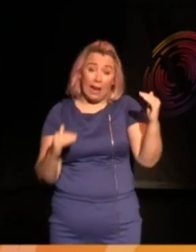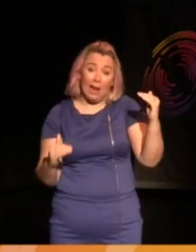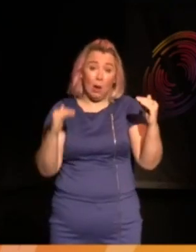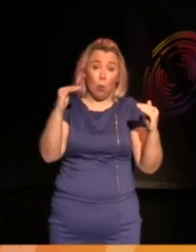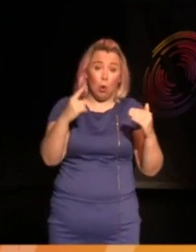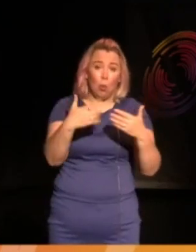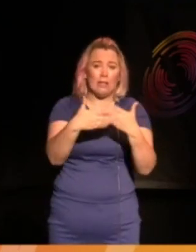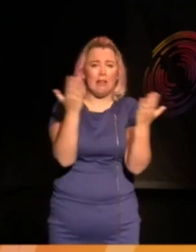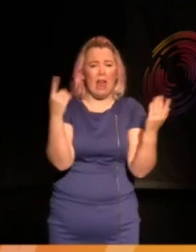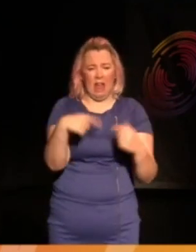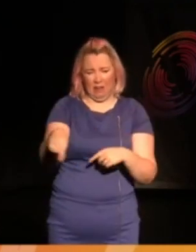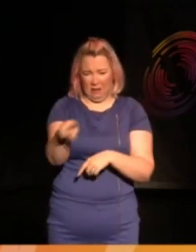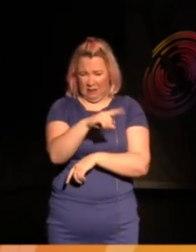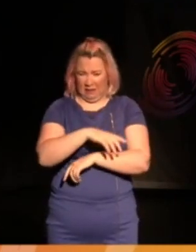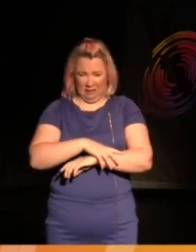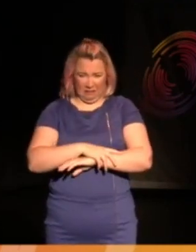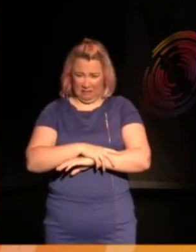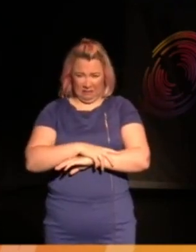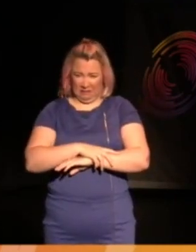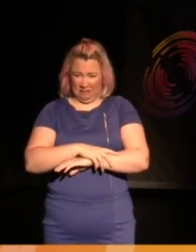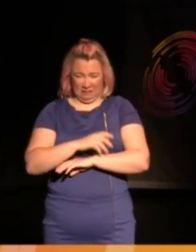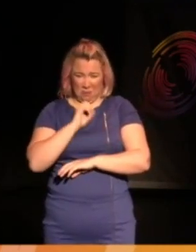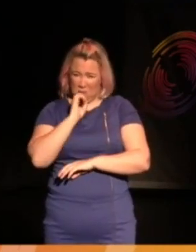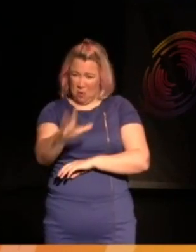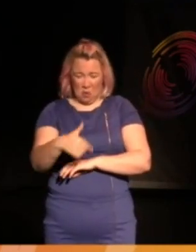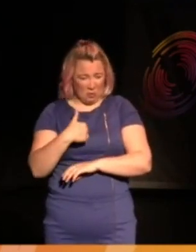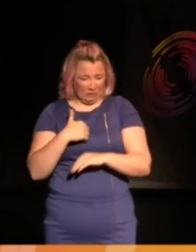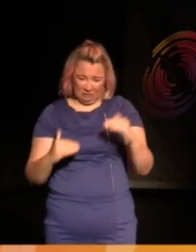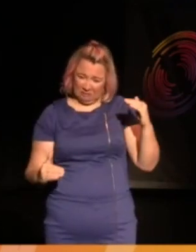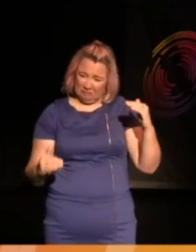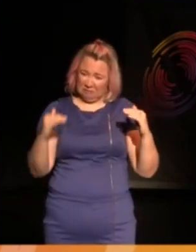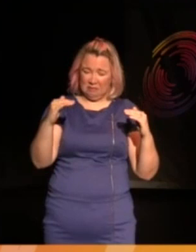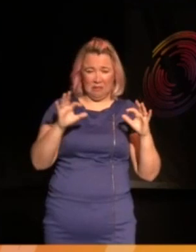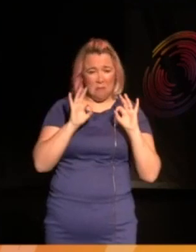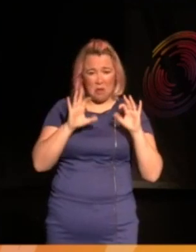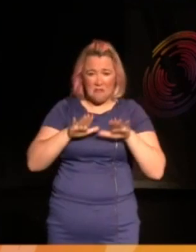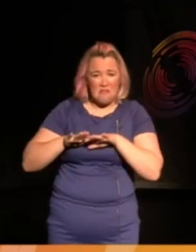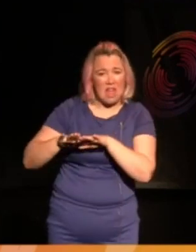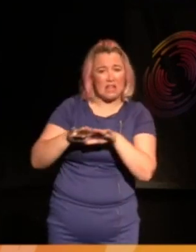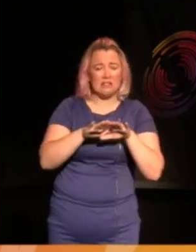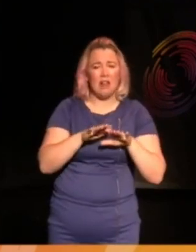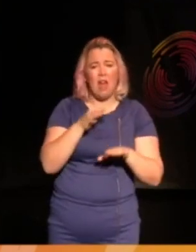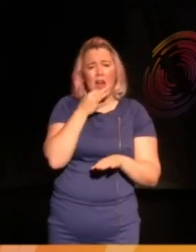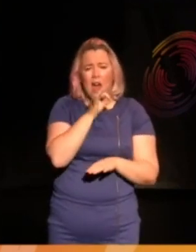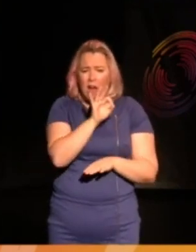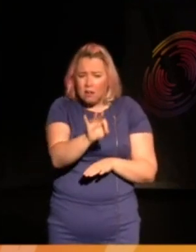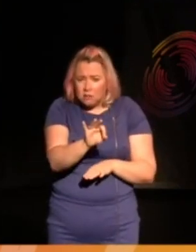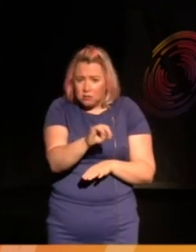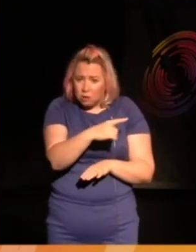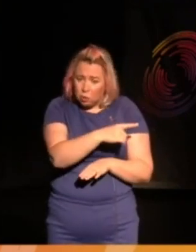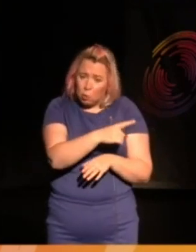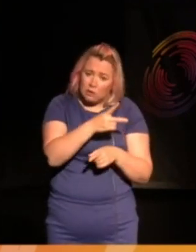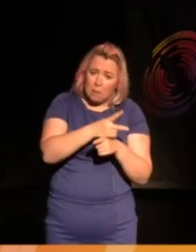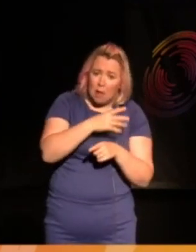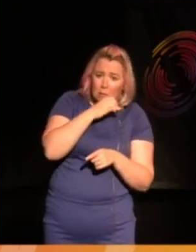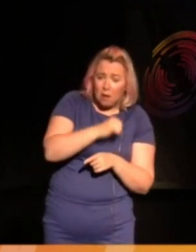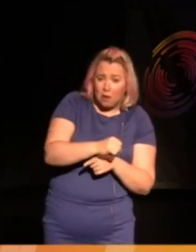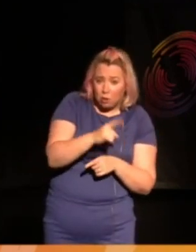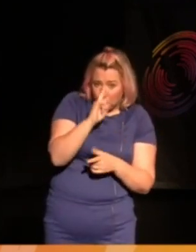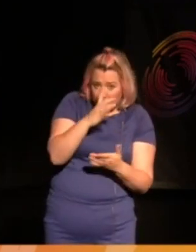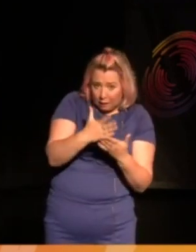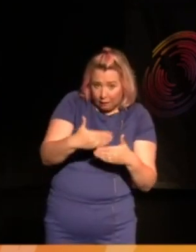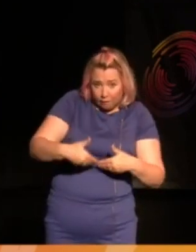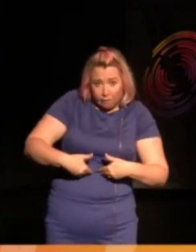people don't put up their hands and say yes. And so I'm interested to know whether you, as a black man, believe that